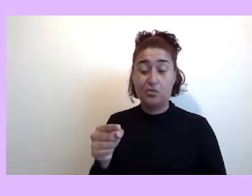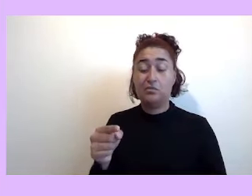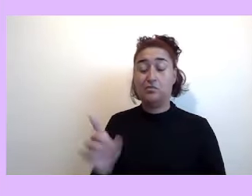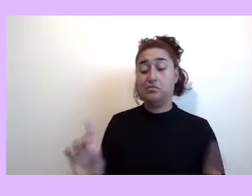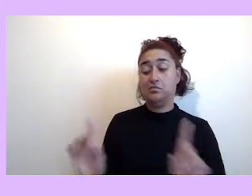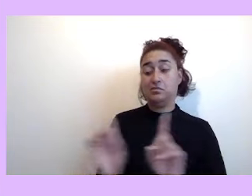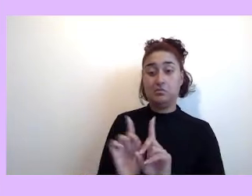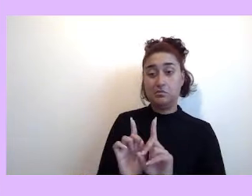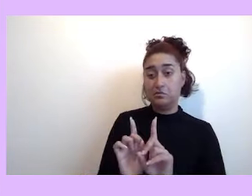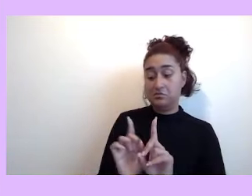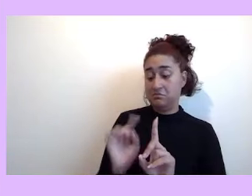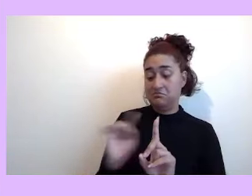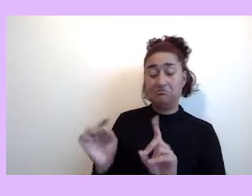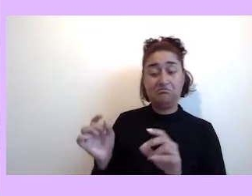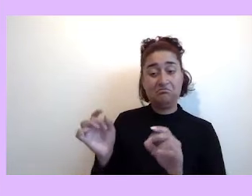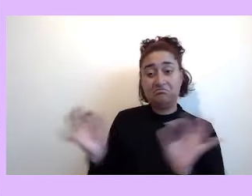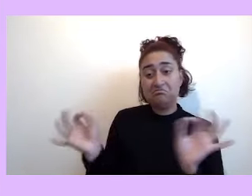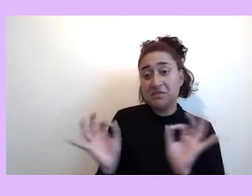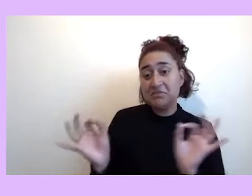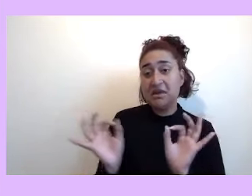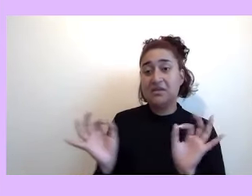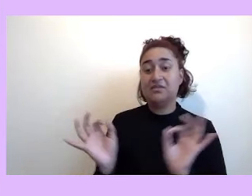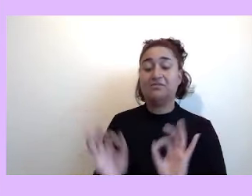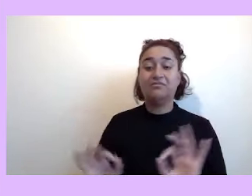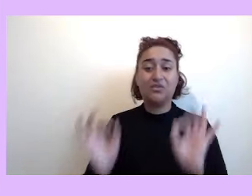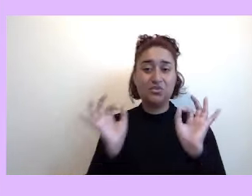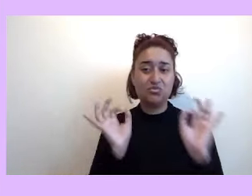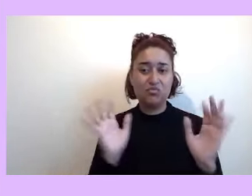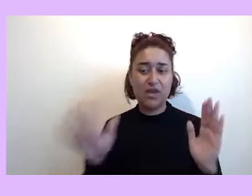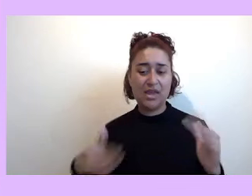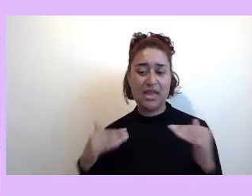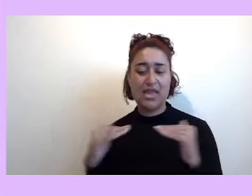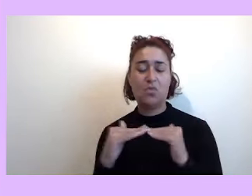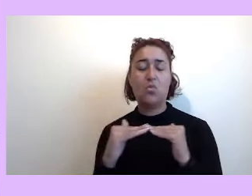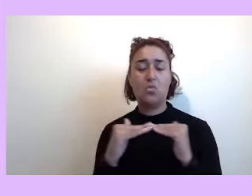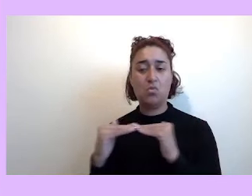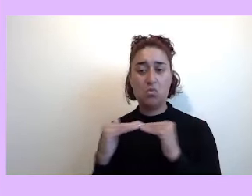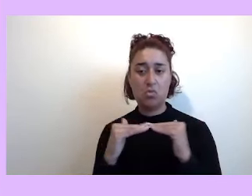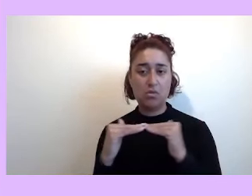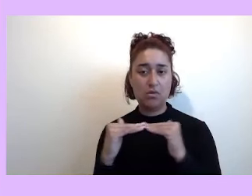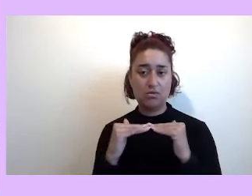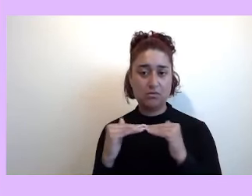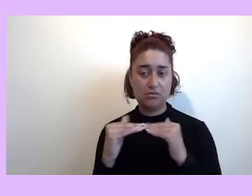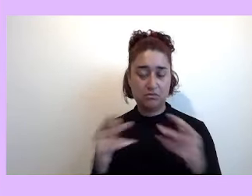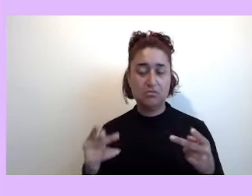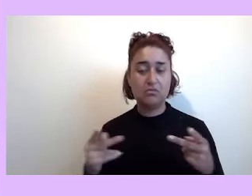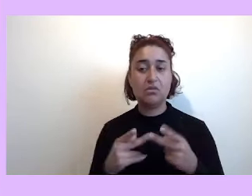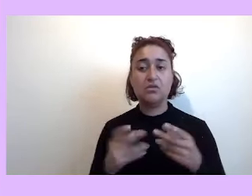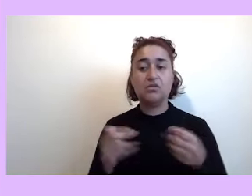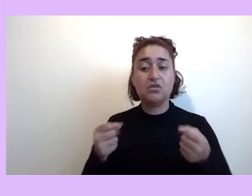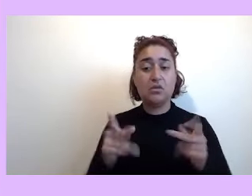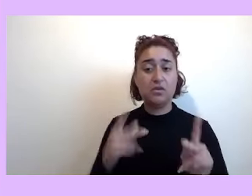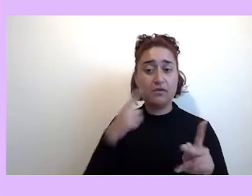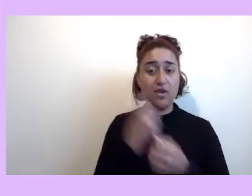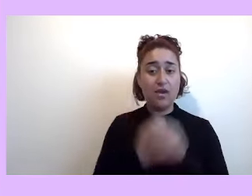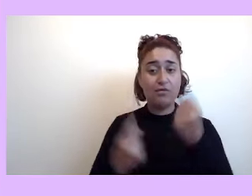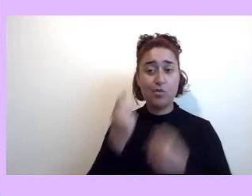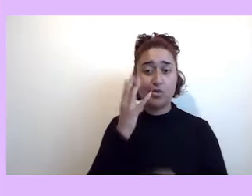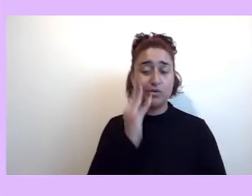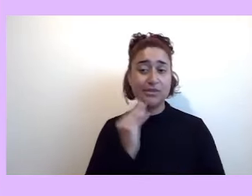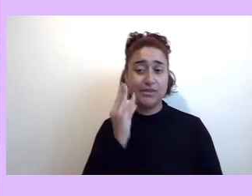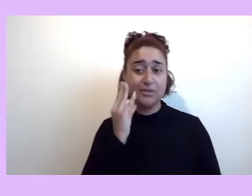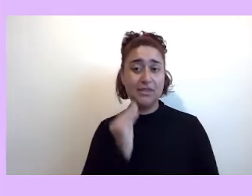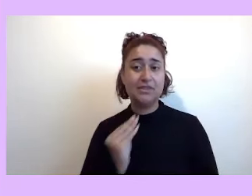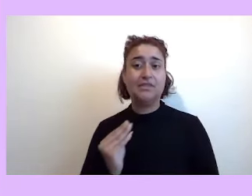doesn't matter. Right? It is a great equalizing space. There's a great opportunity for everyone to experience dignity